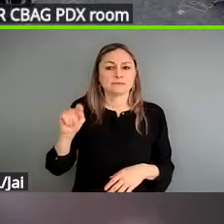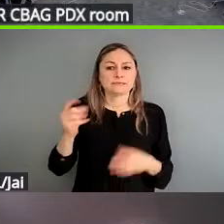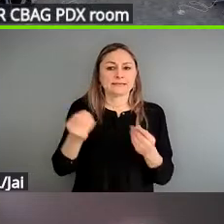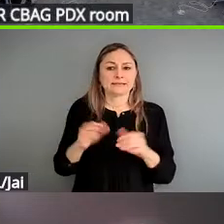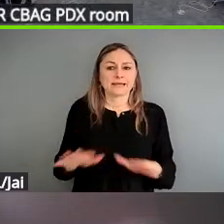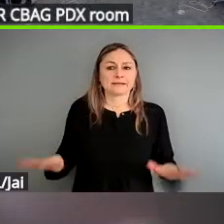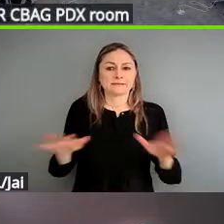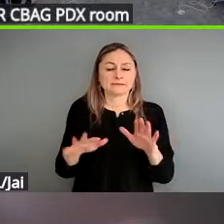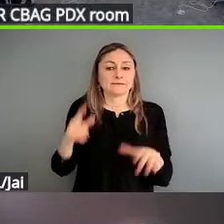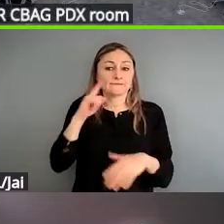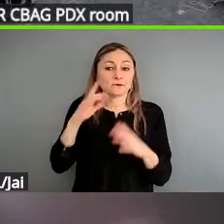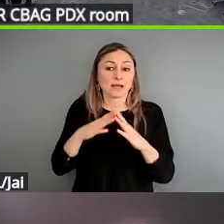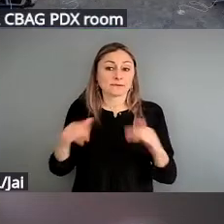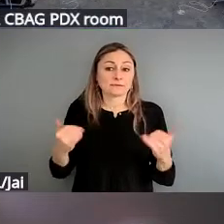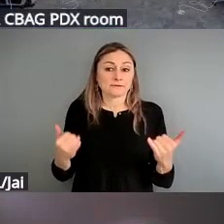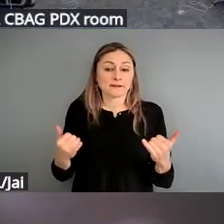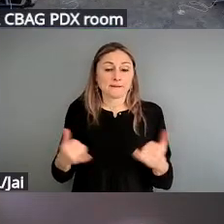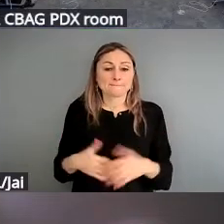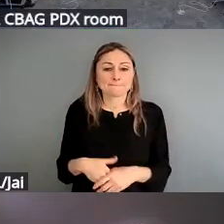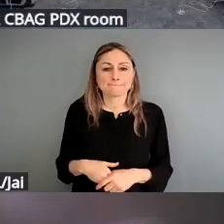for housing right now.